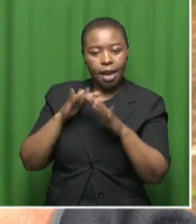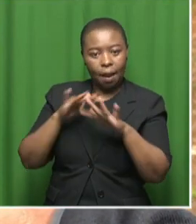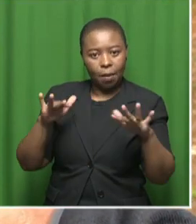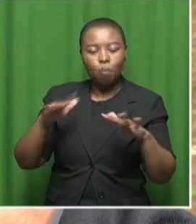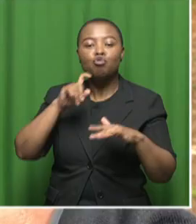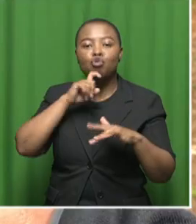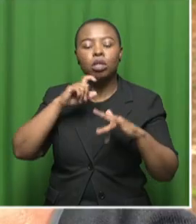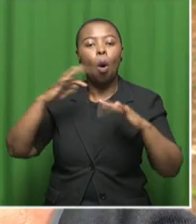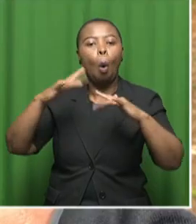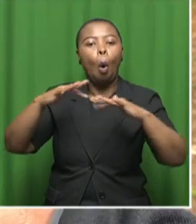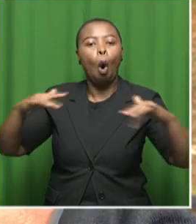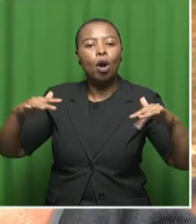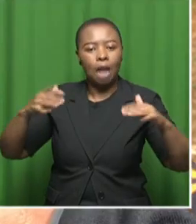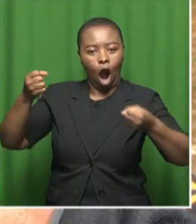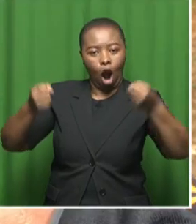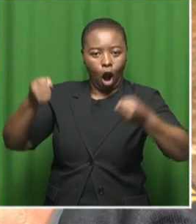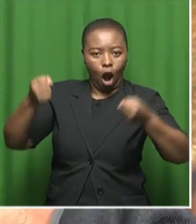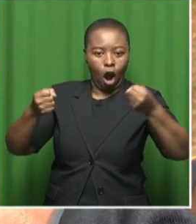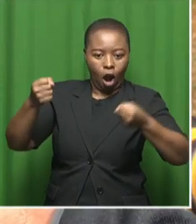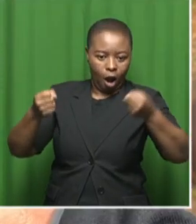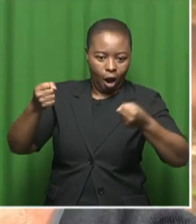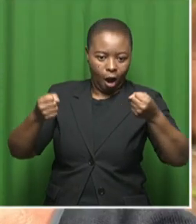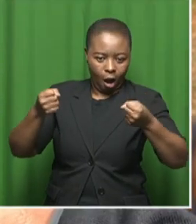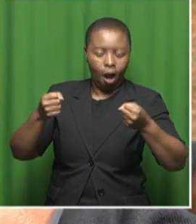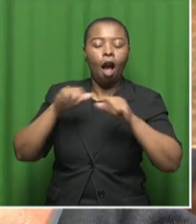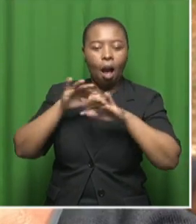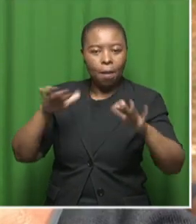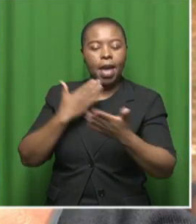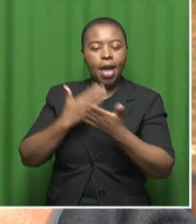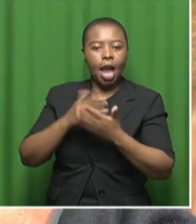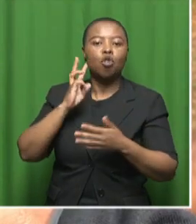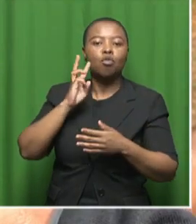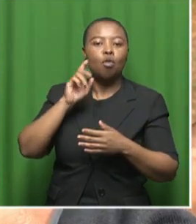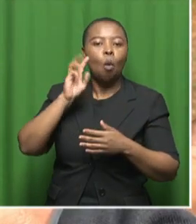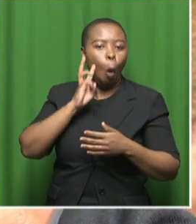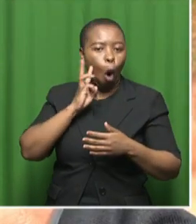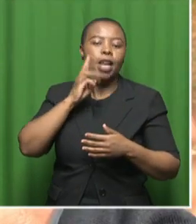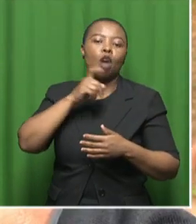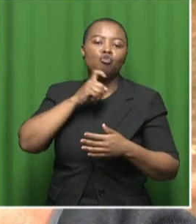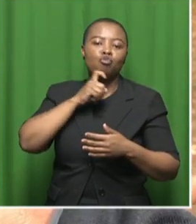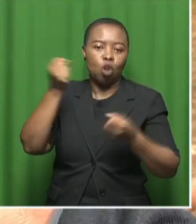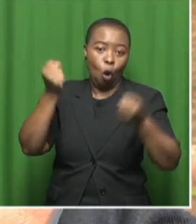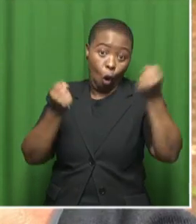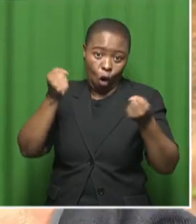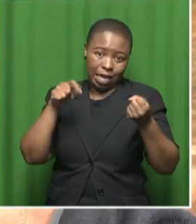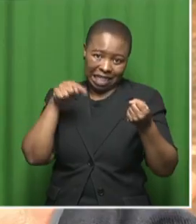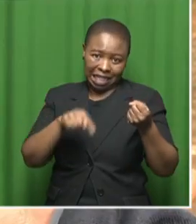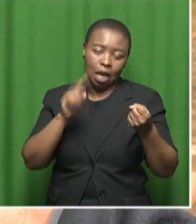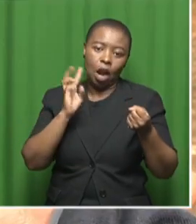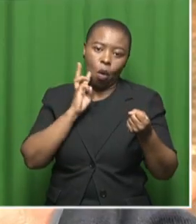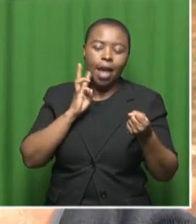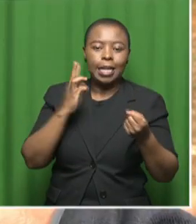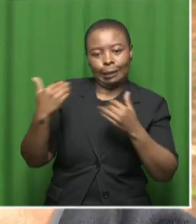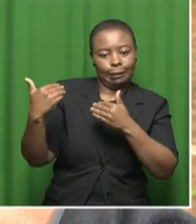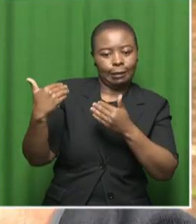car, so that many people they can use a water car and they can be